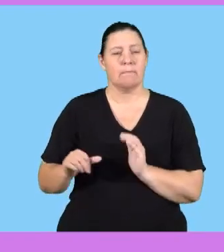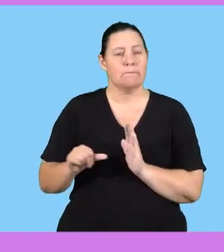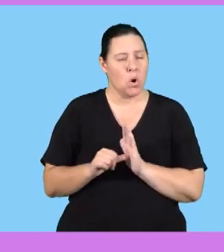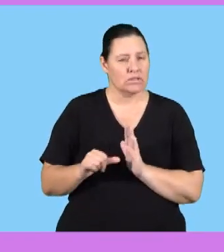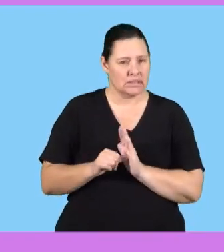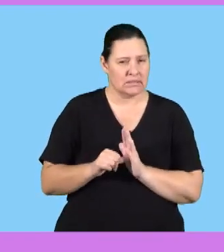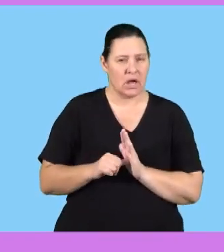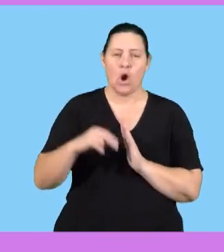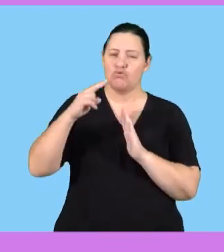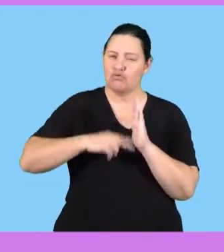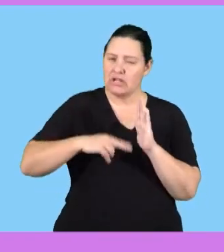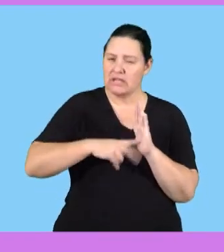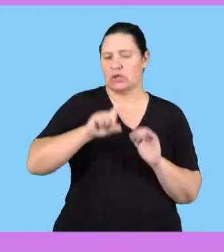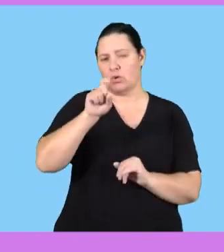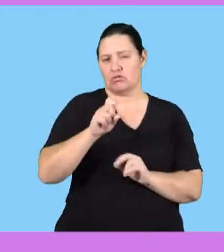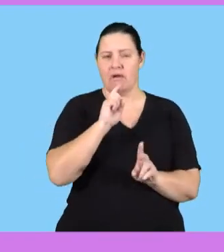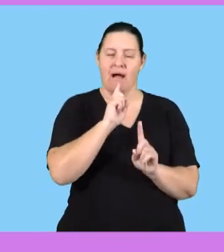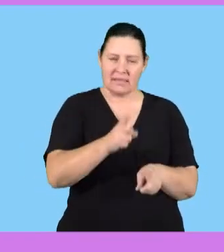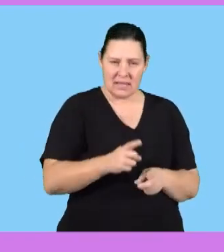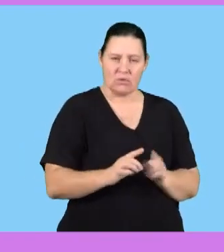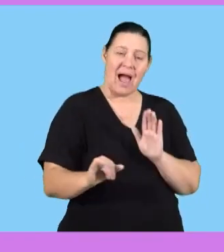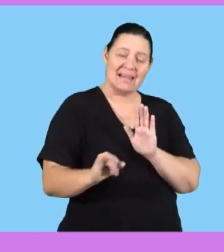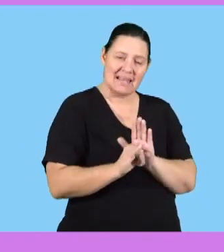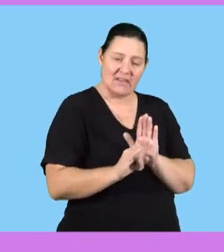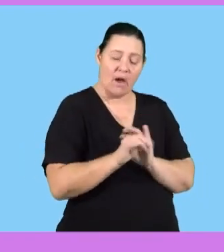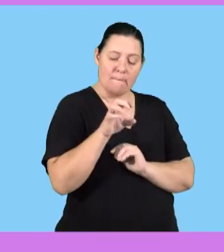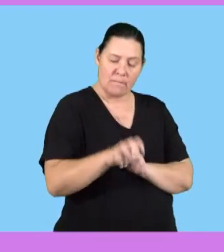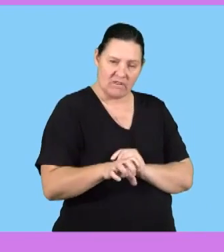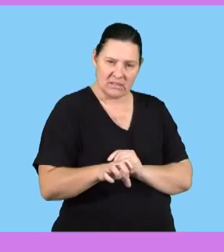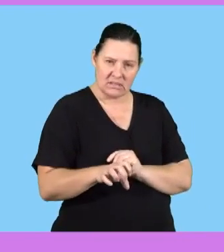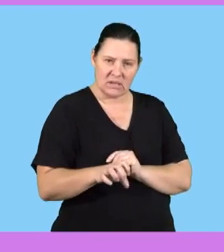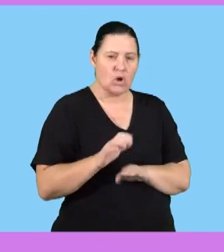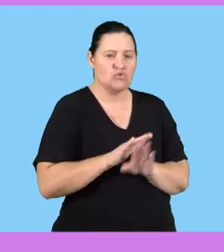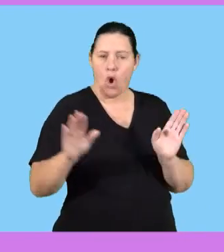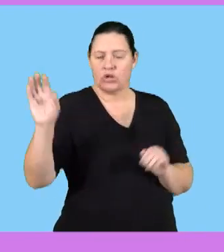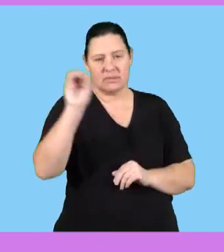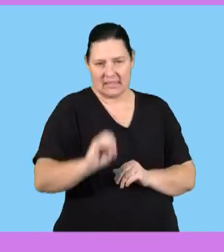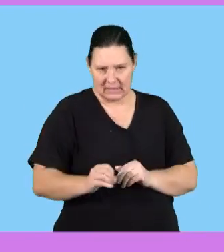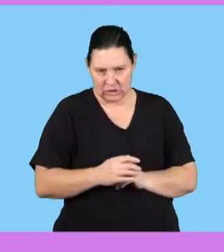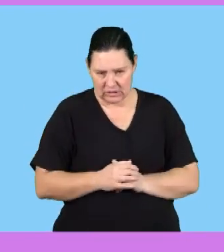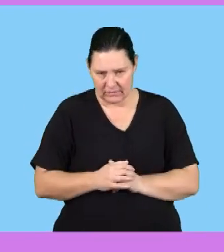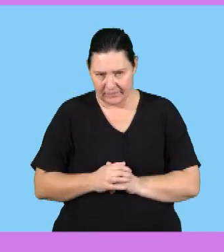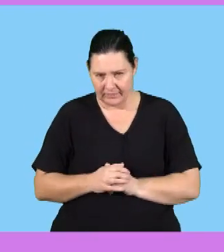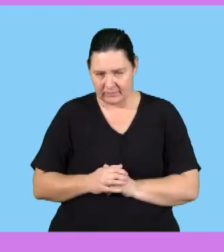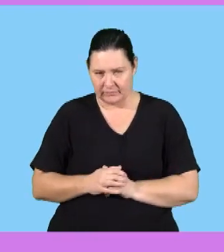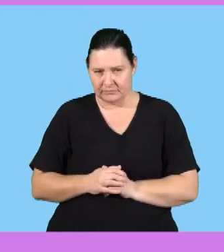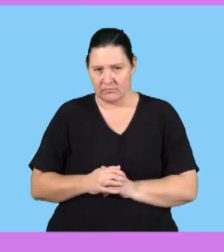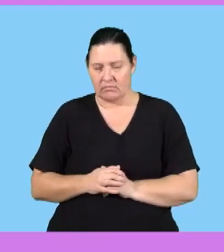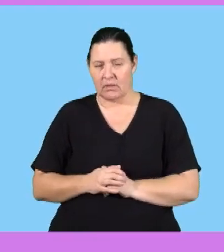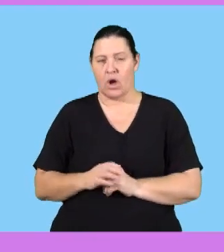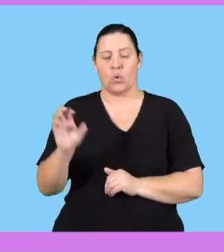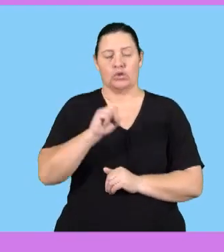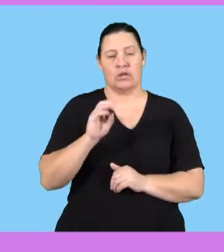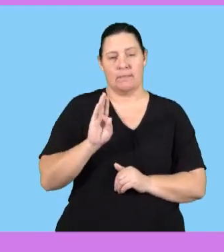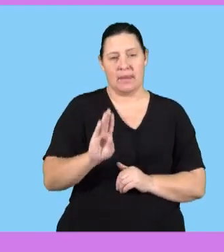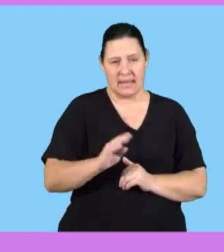So it's important to read the question, to answer the question. It says identify the province, not the percentage for that matter. Okay,